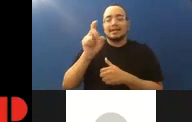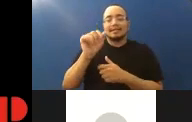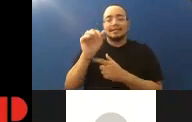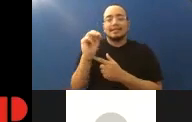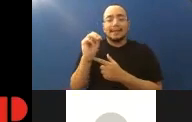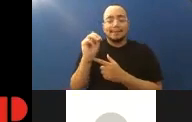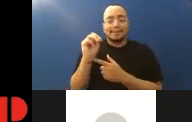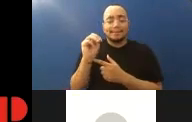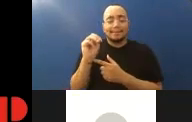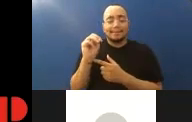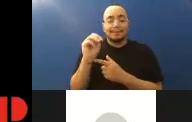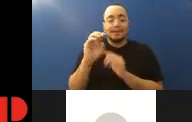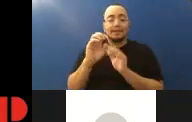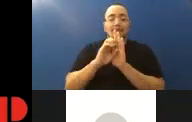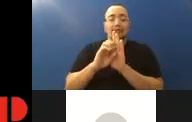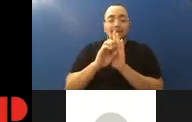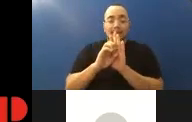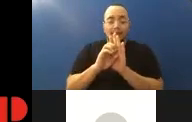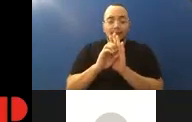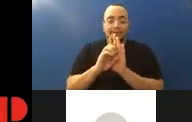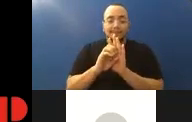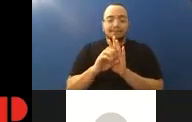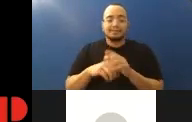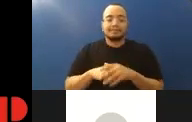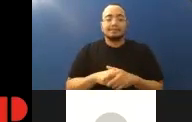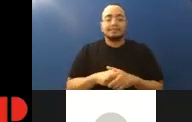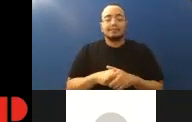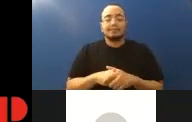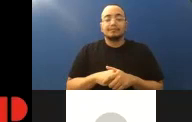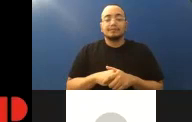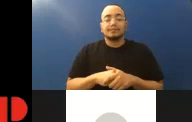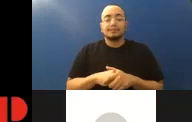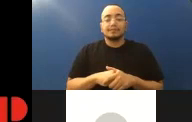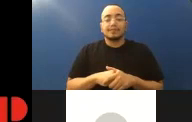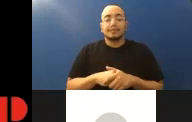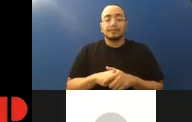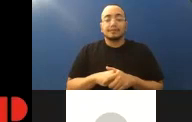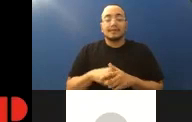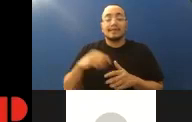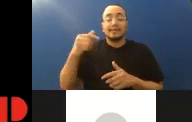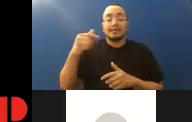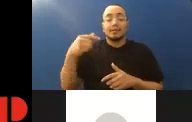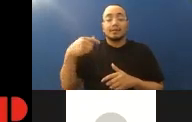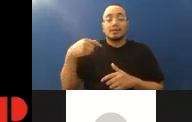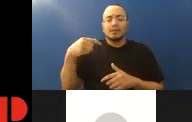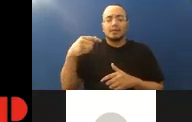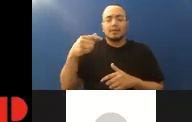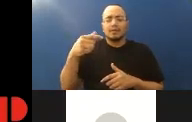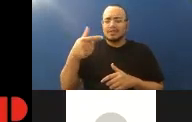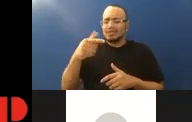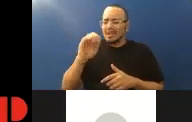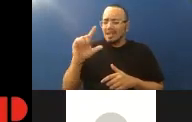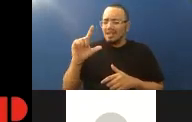a lot of times, for example, if we're dealing with the jail fight, we don't really talk about gender violence. And then when people that are from incarcerated get out, then it's like we